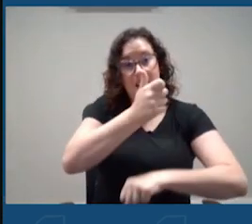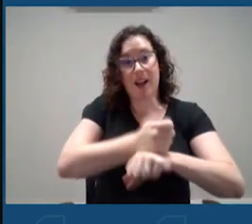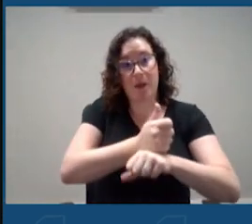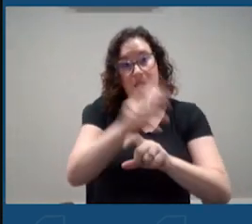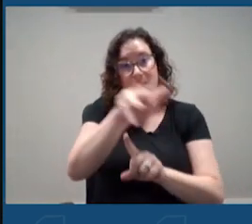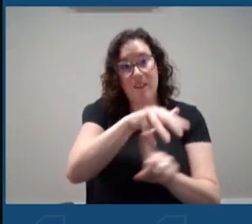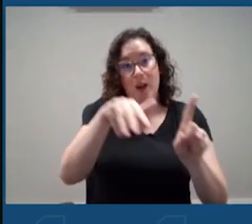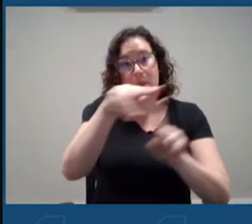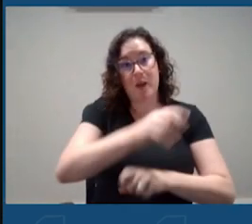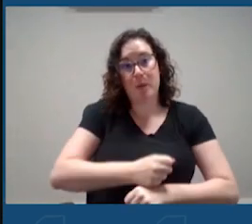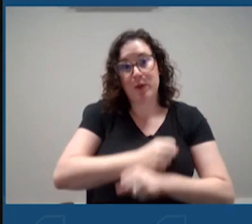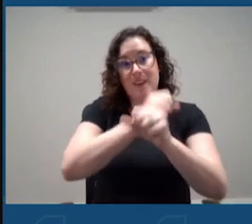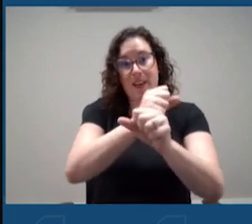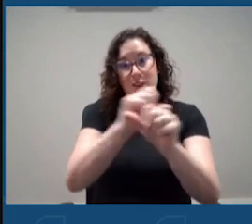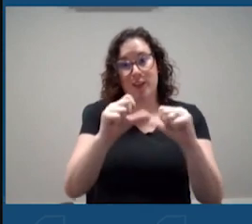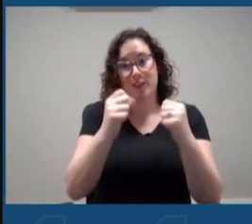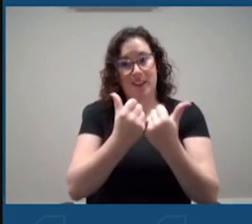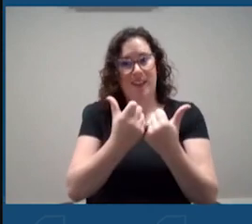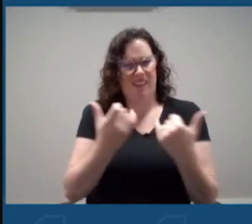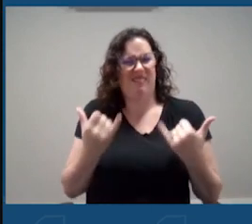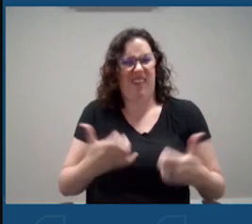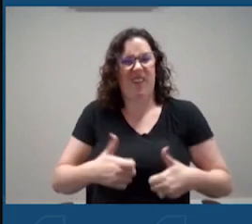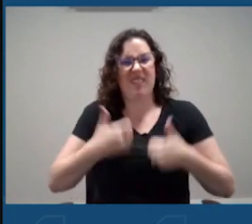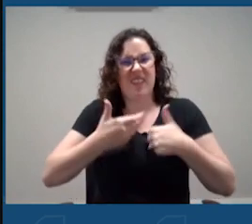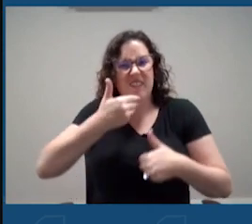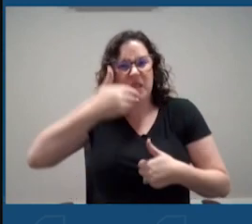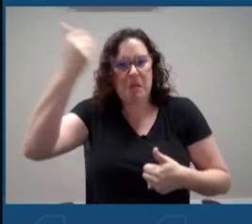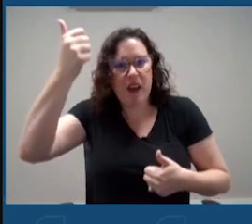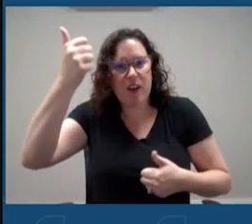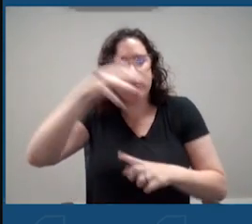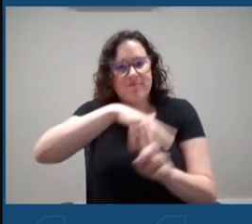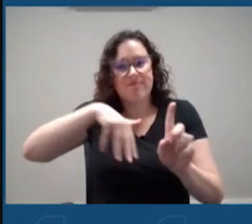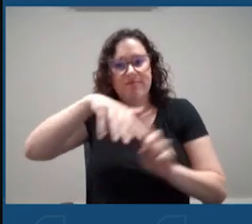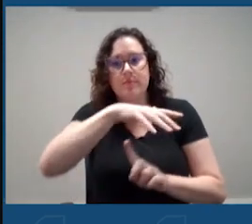a better place today. And yet the Supreme Court